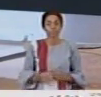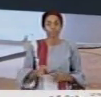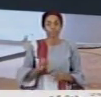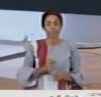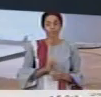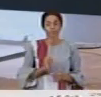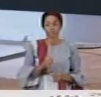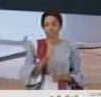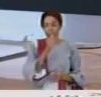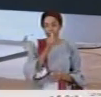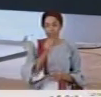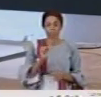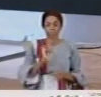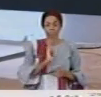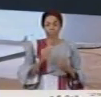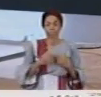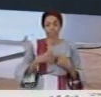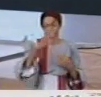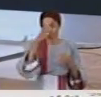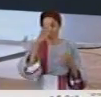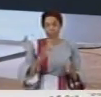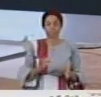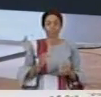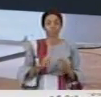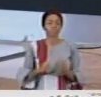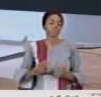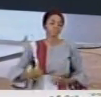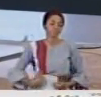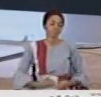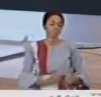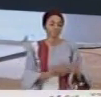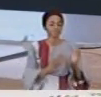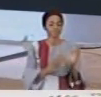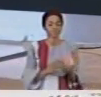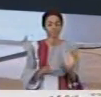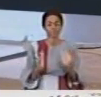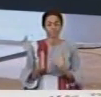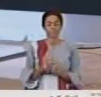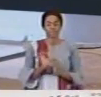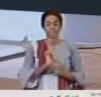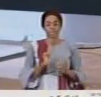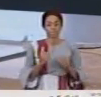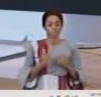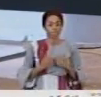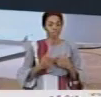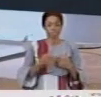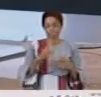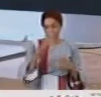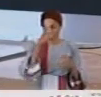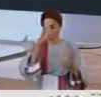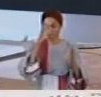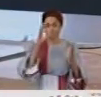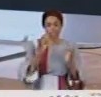I have decided to follow Jesus. I